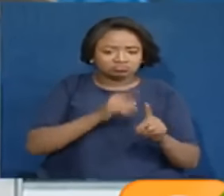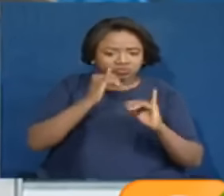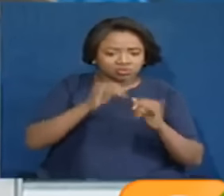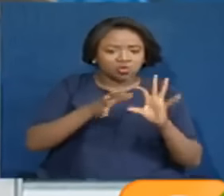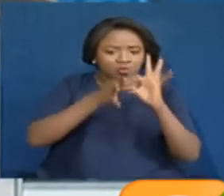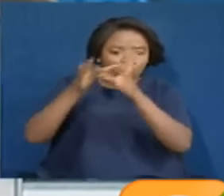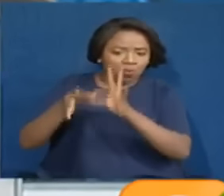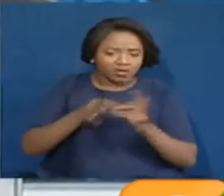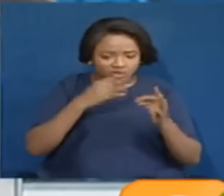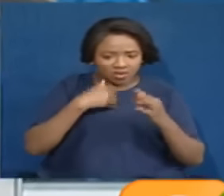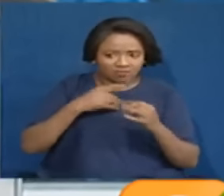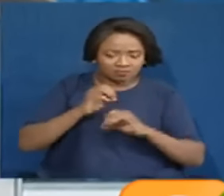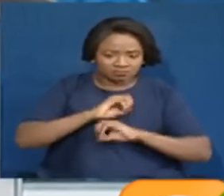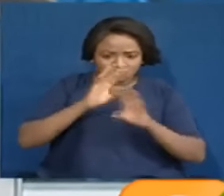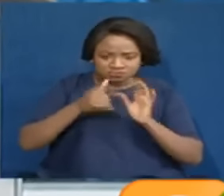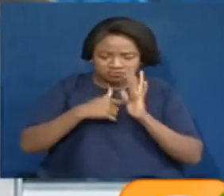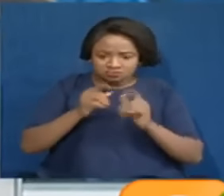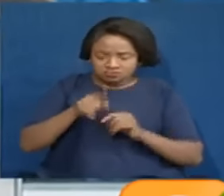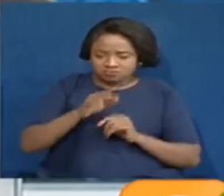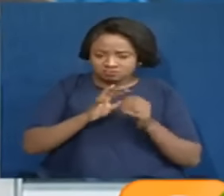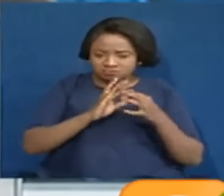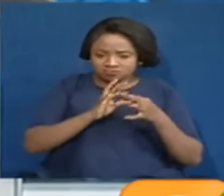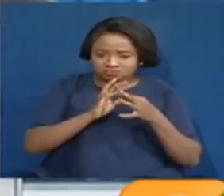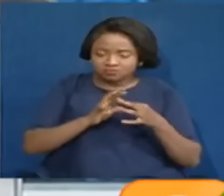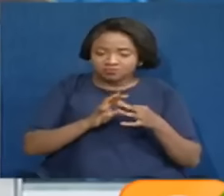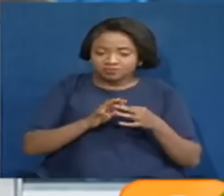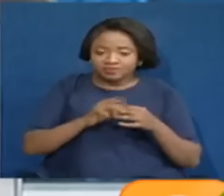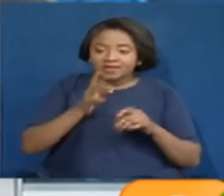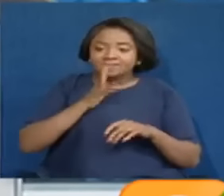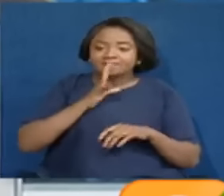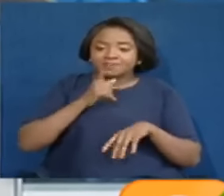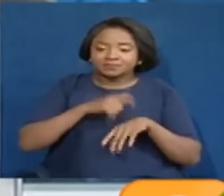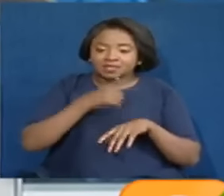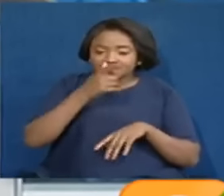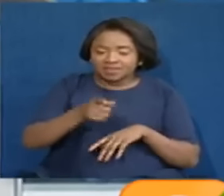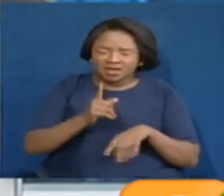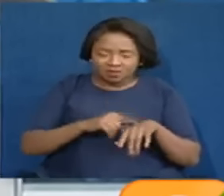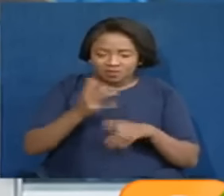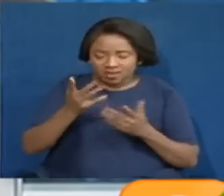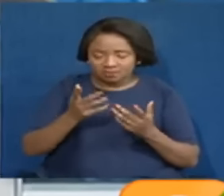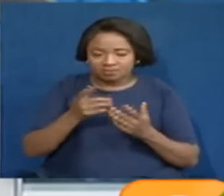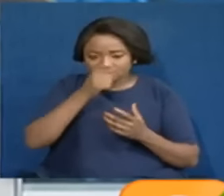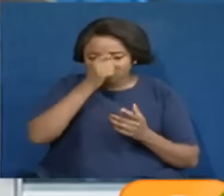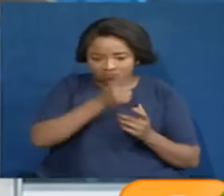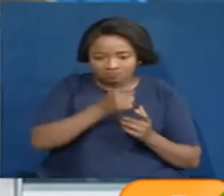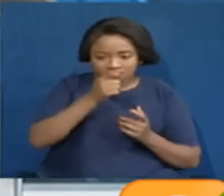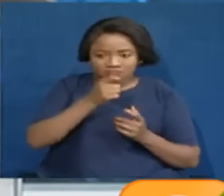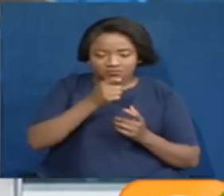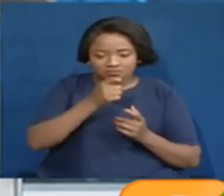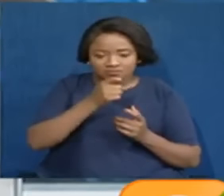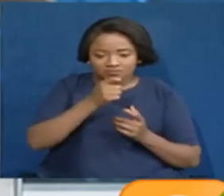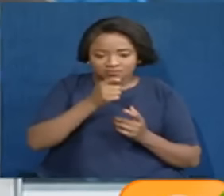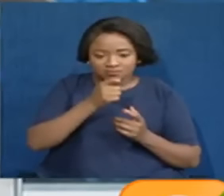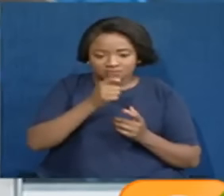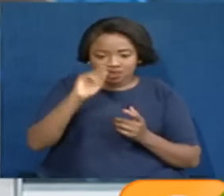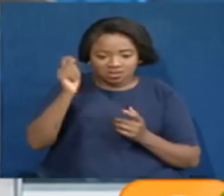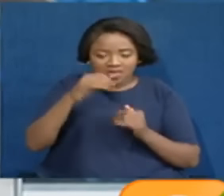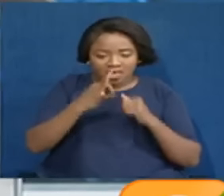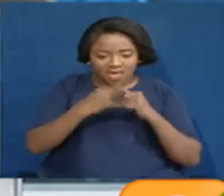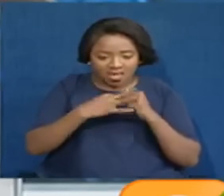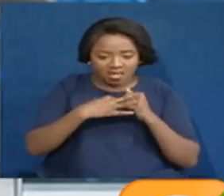to its deathbed the Azimio la Umoja coalition. Speaking in Kitale as they paid their respects to Kenya's 8th Vice President, Michael